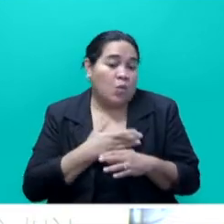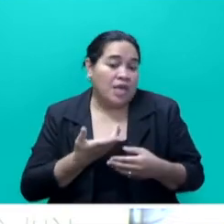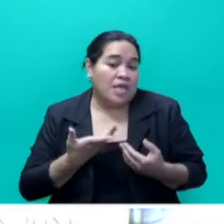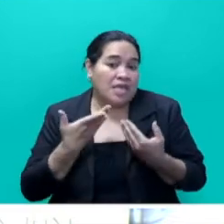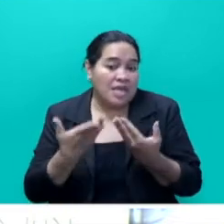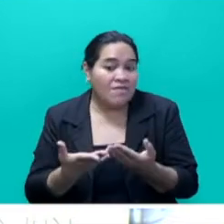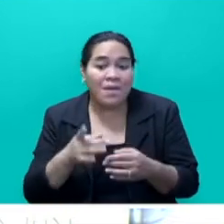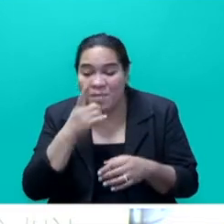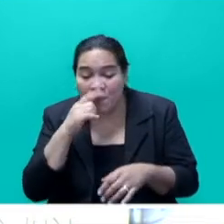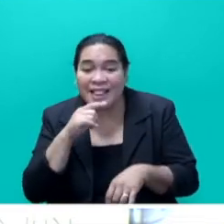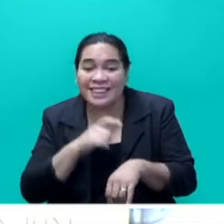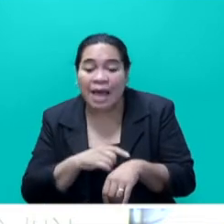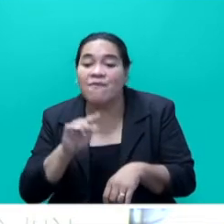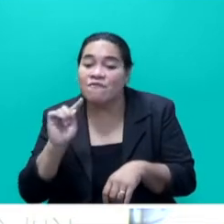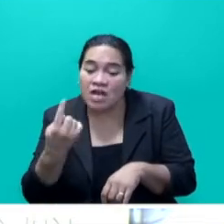However, despite that,